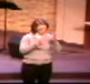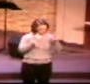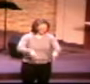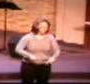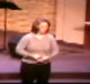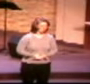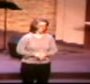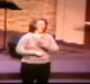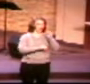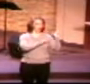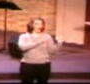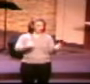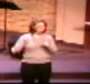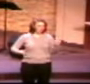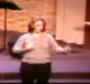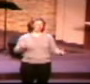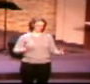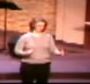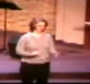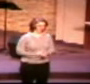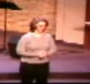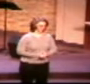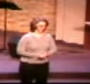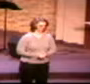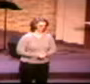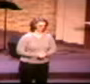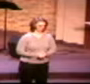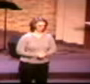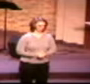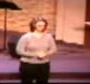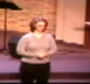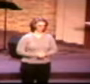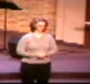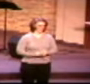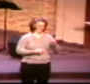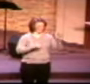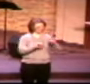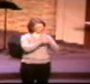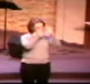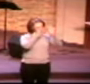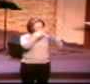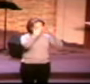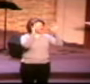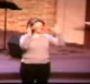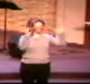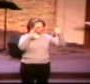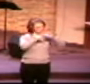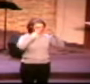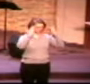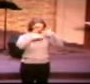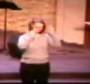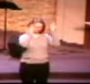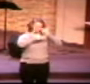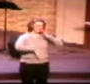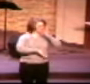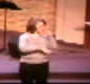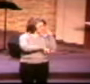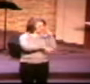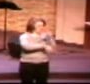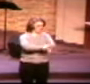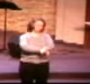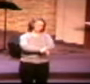all people. And the light shines in the darkness, and the darkness did